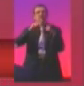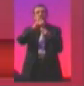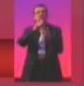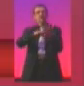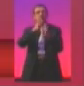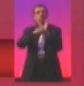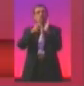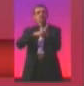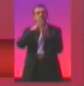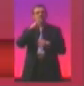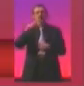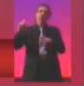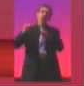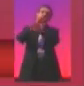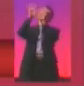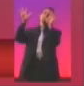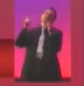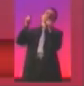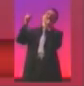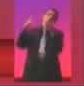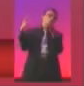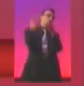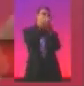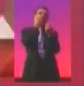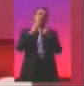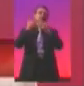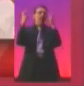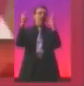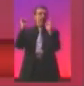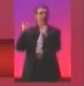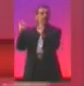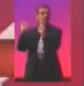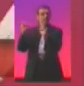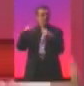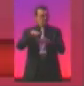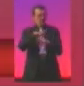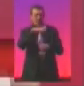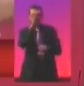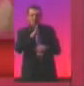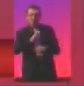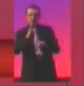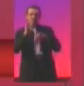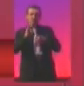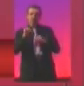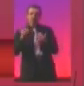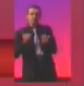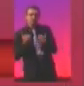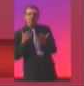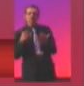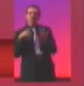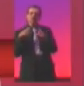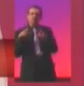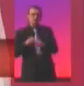let sunshine win the day. Now what does he offer? Austerity Britain, pessimistic about Britain